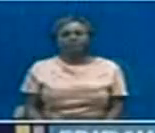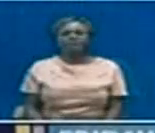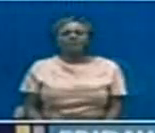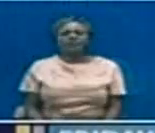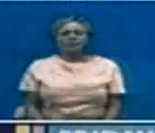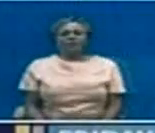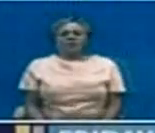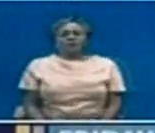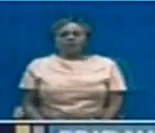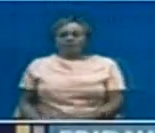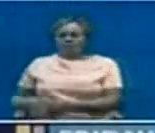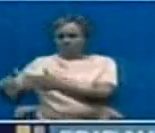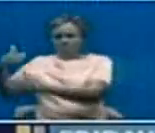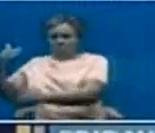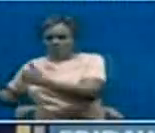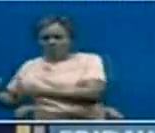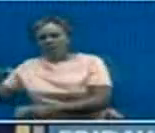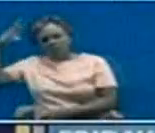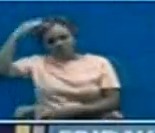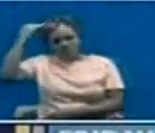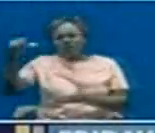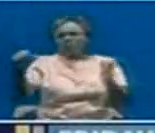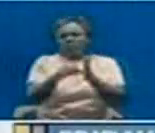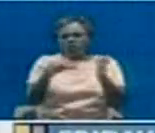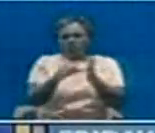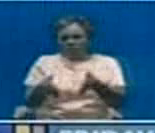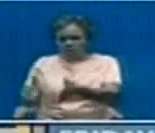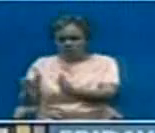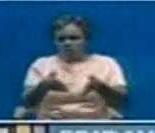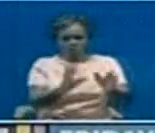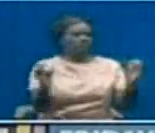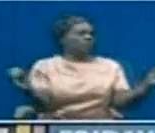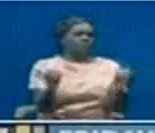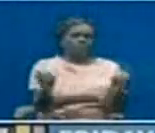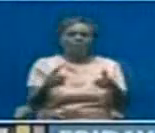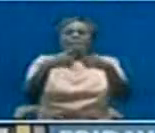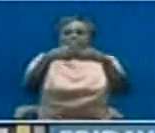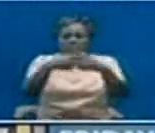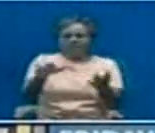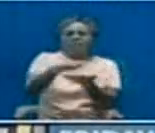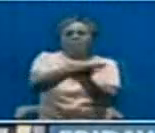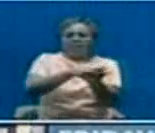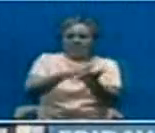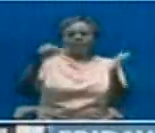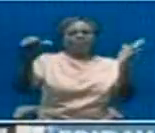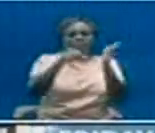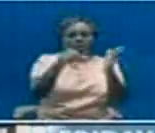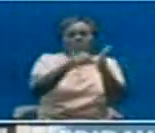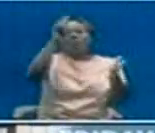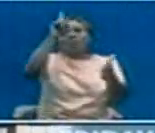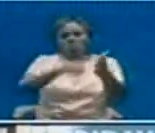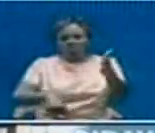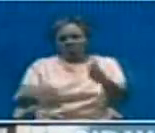Well, across the border in Somalia, where the problem is not really infrastructure and arbitration, but a more basic problem, which is